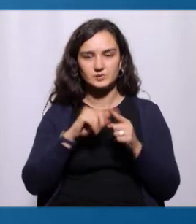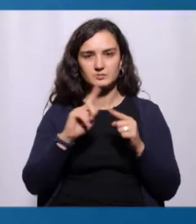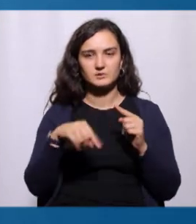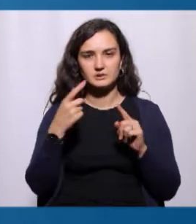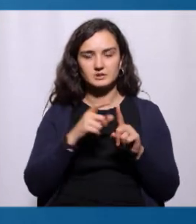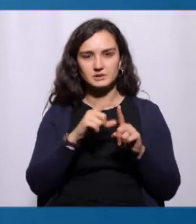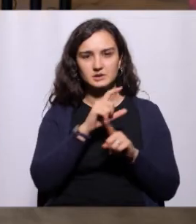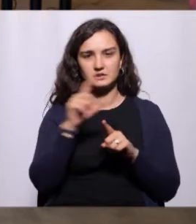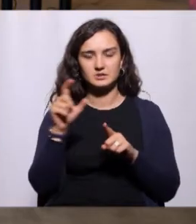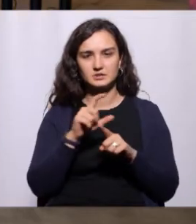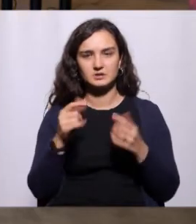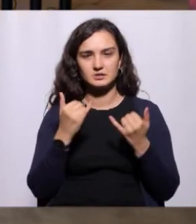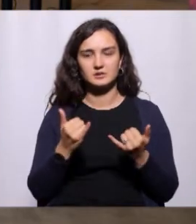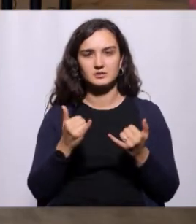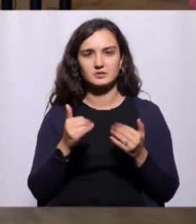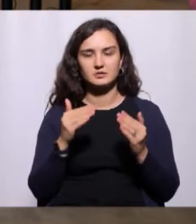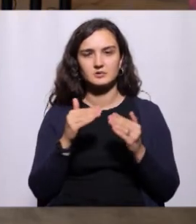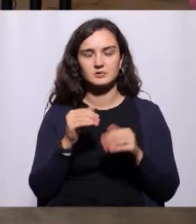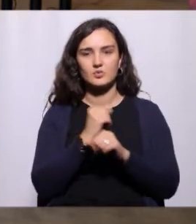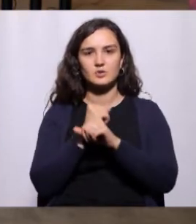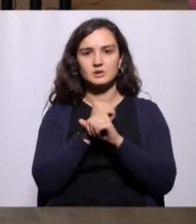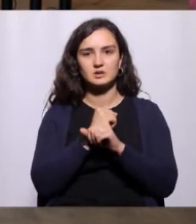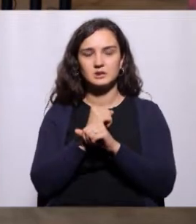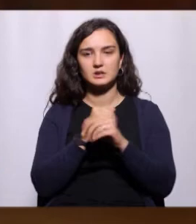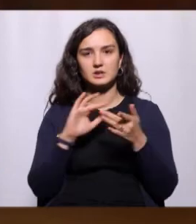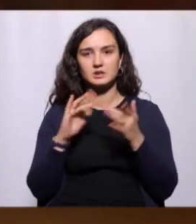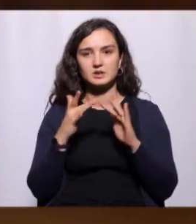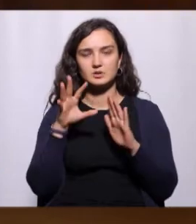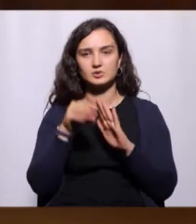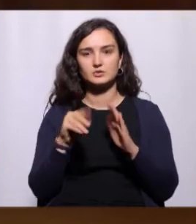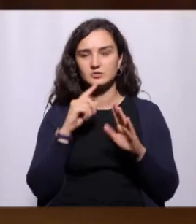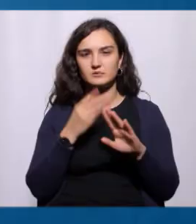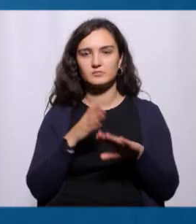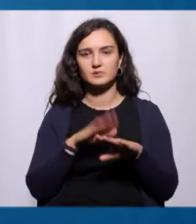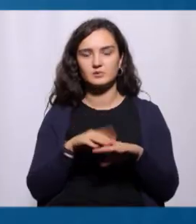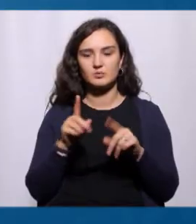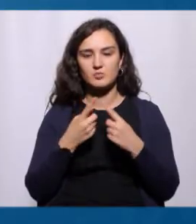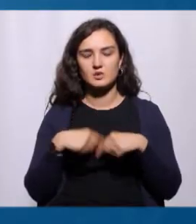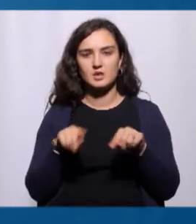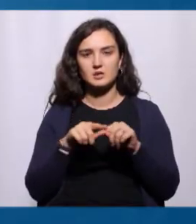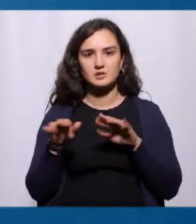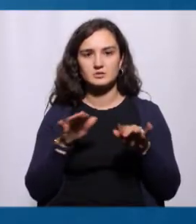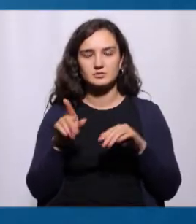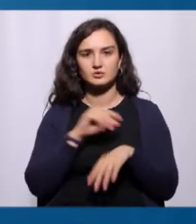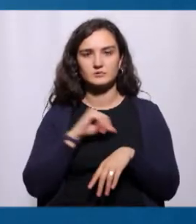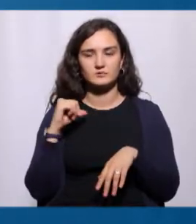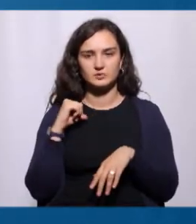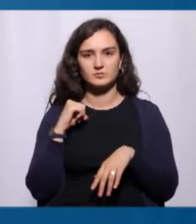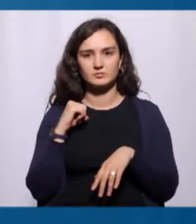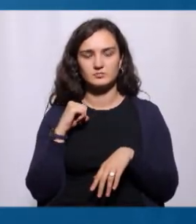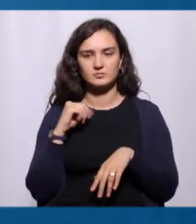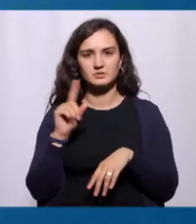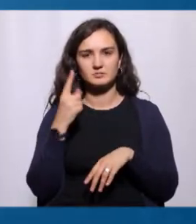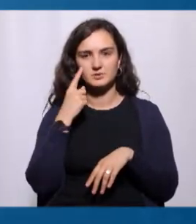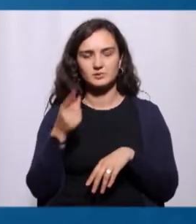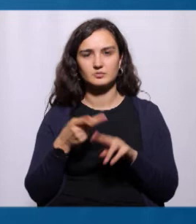next sentence now. Booking a holiday on the internet is difficult to organize by yourself.